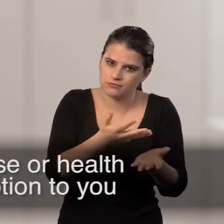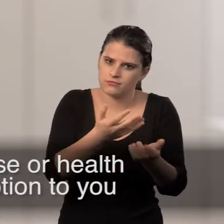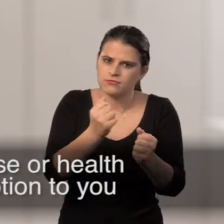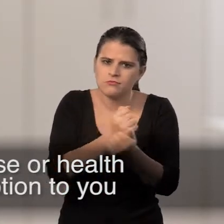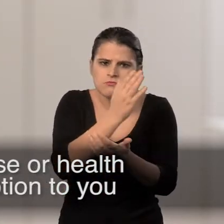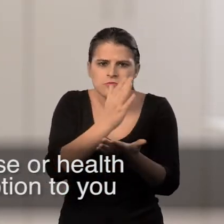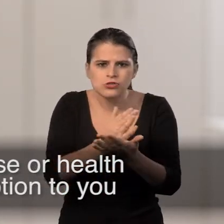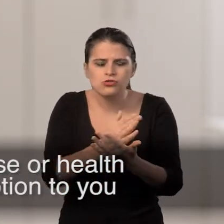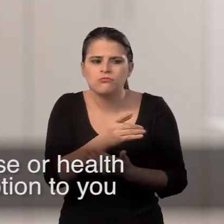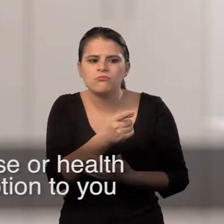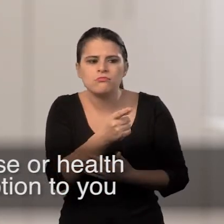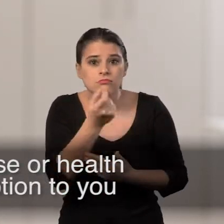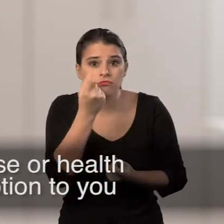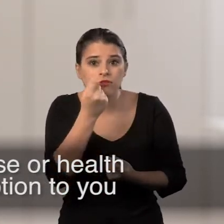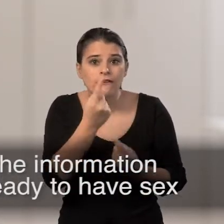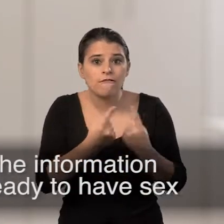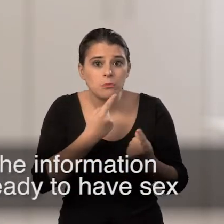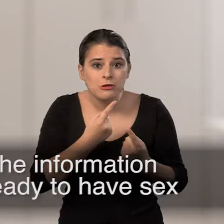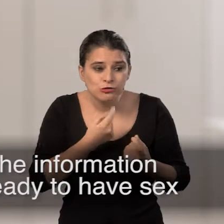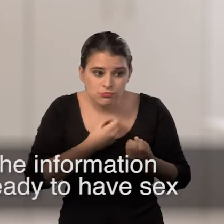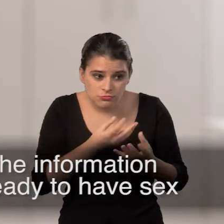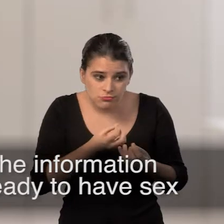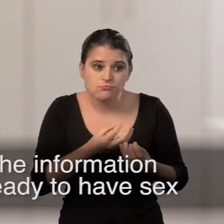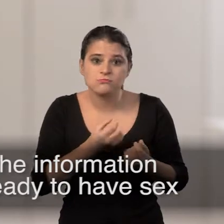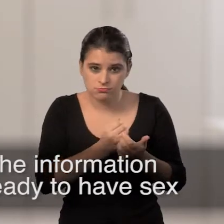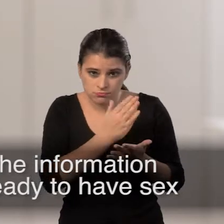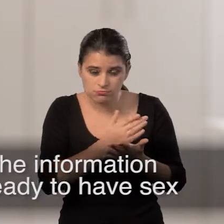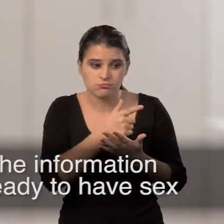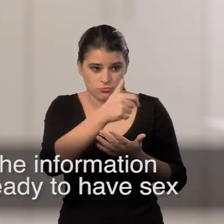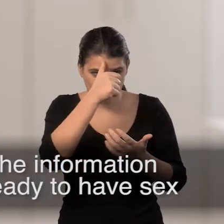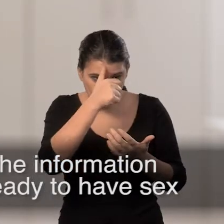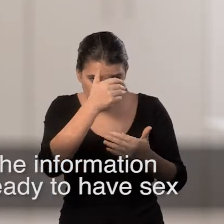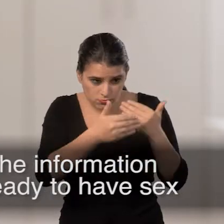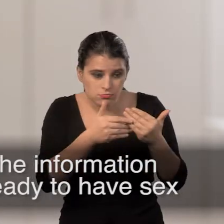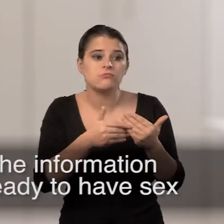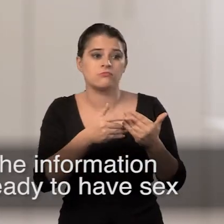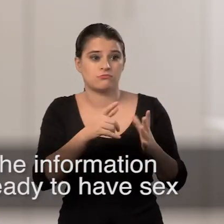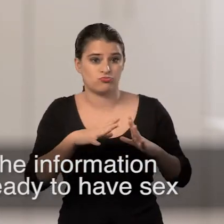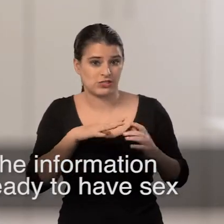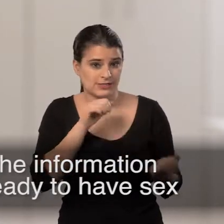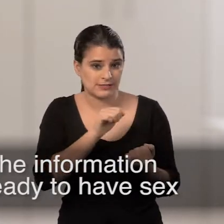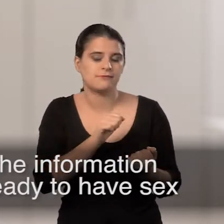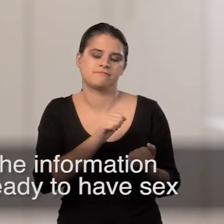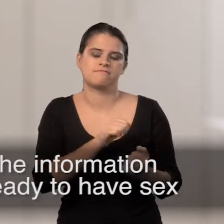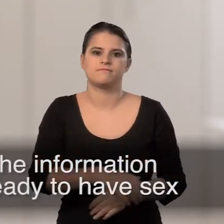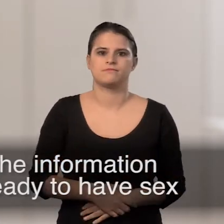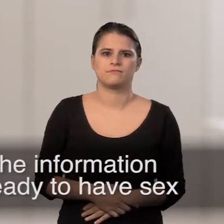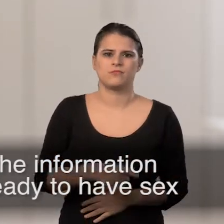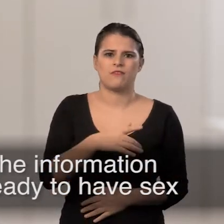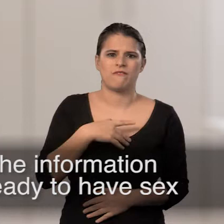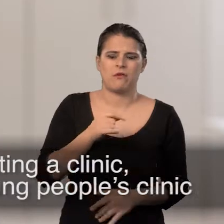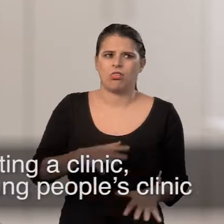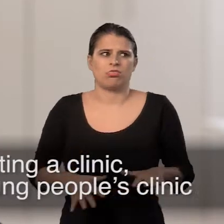worker can prescribe contraception to you, as long as we believe that you understand the information we're giving you and that you're ready to have